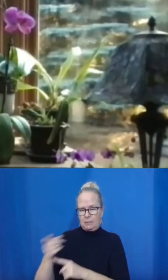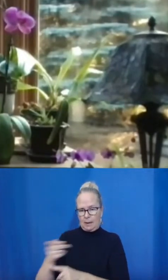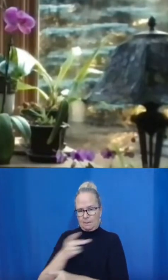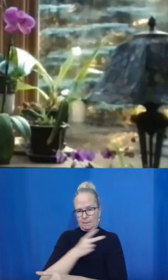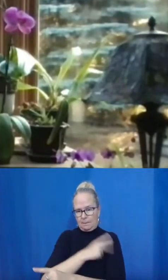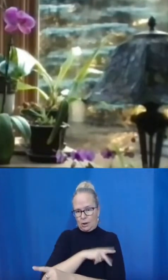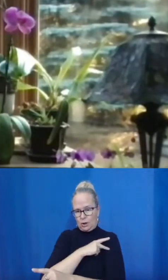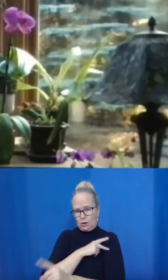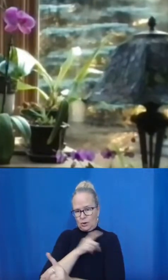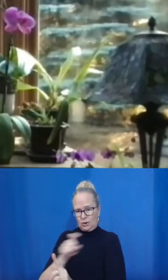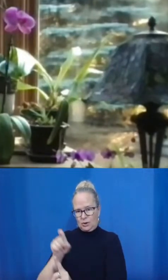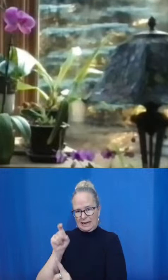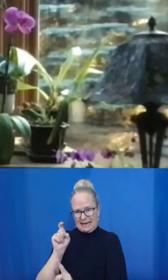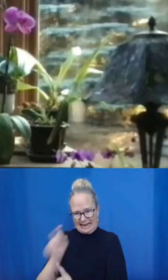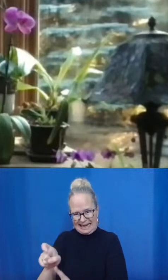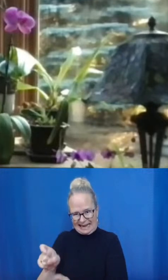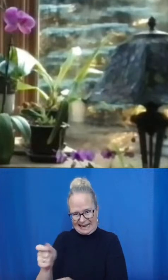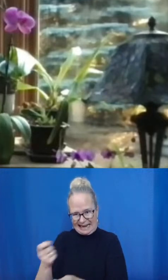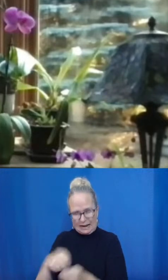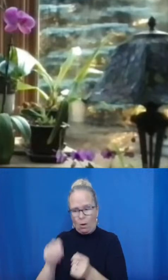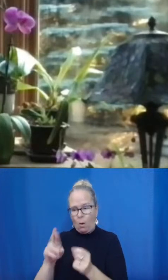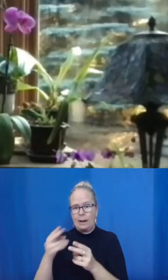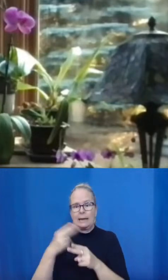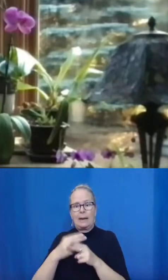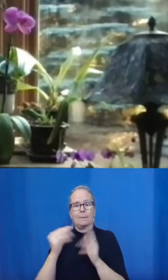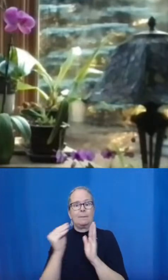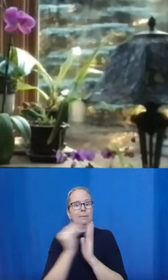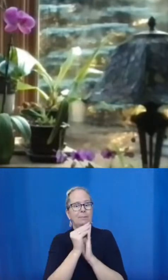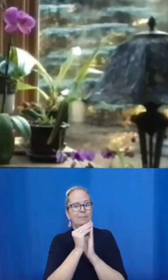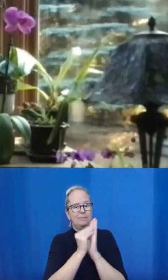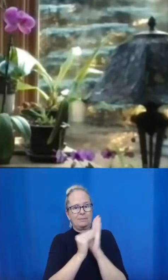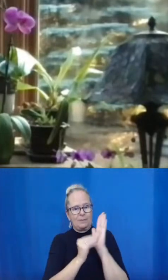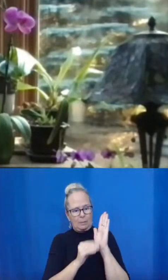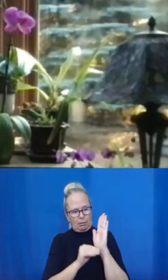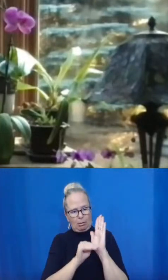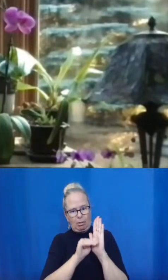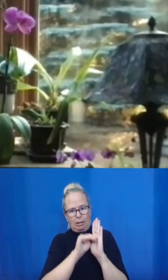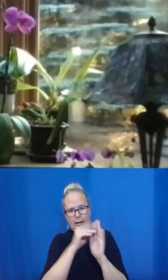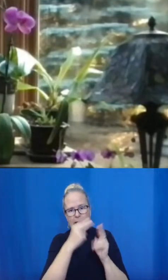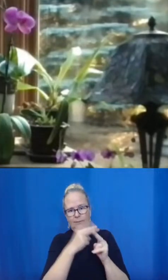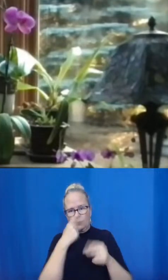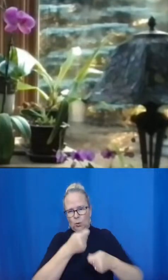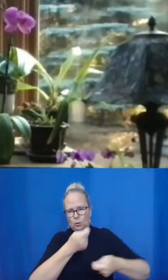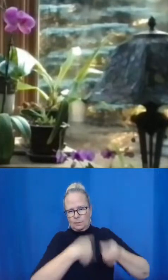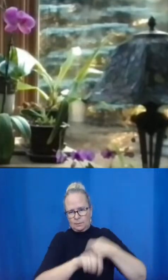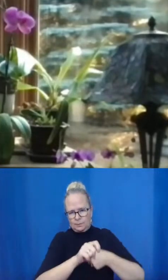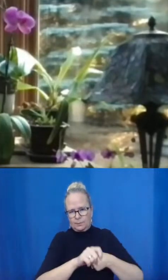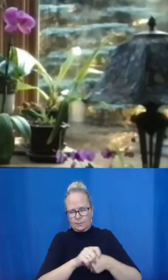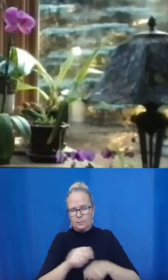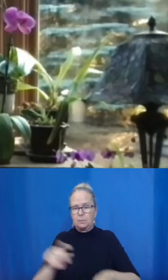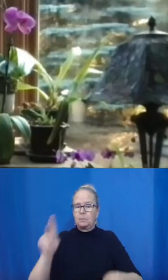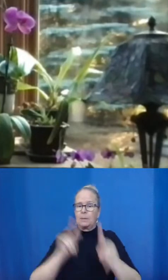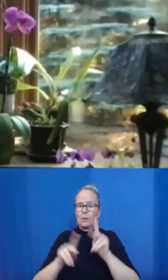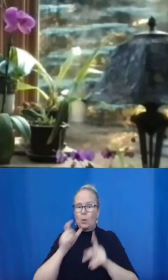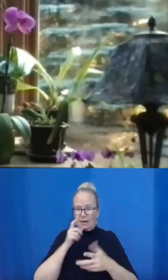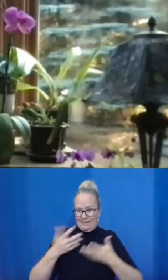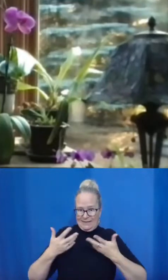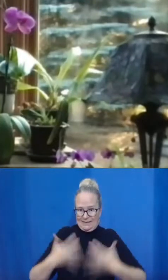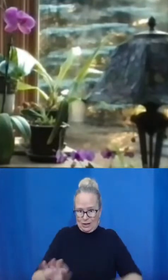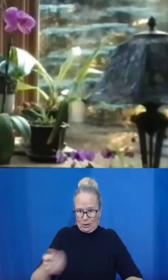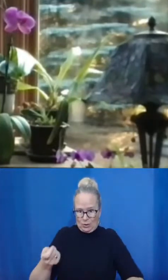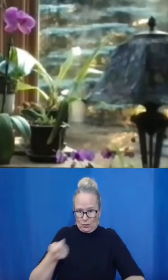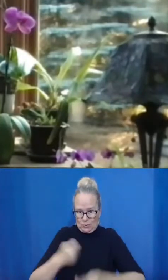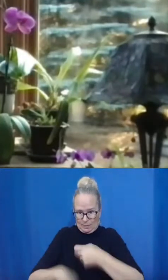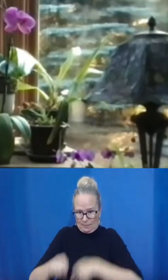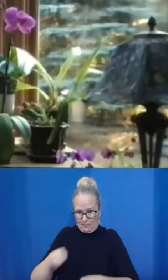pandemic. The hospital system is overwhelmed, and staff and resources have been redeployed